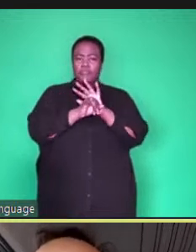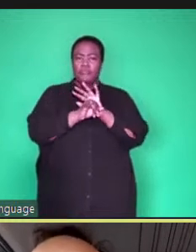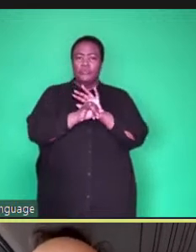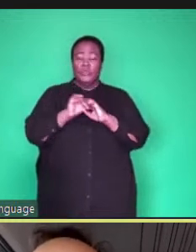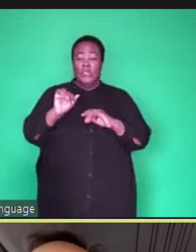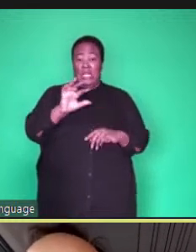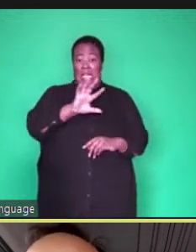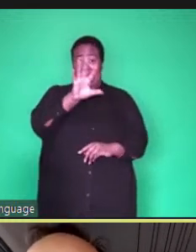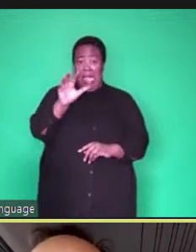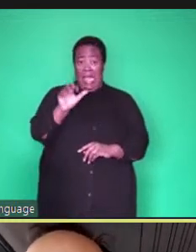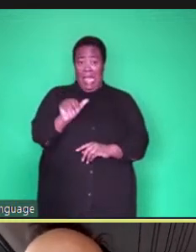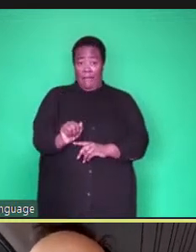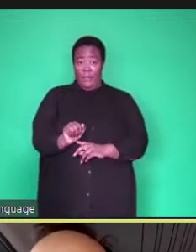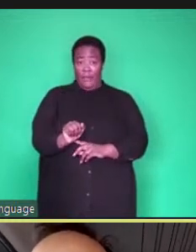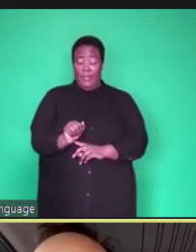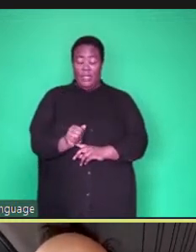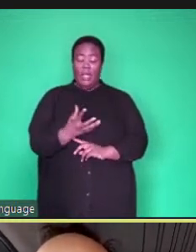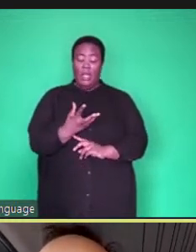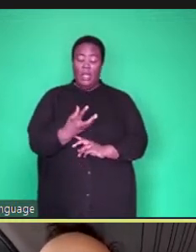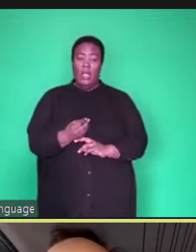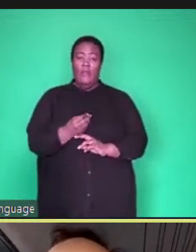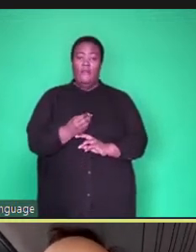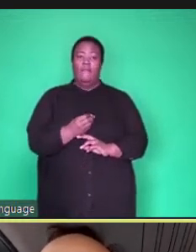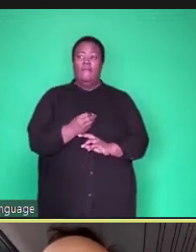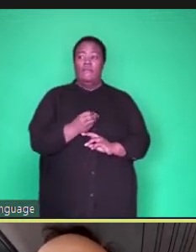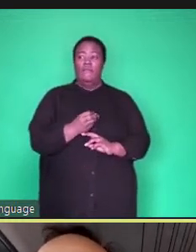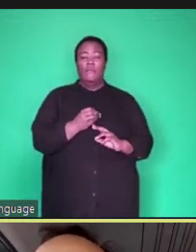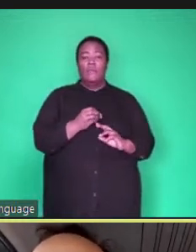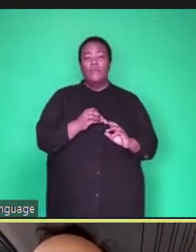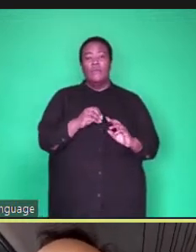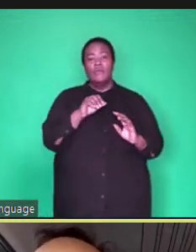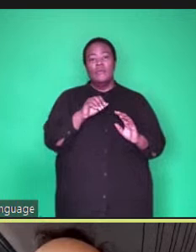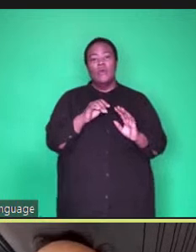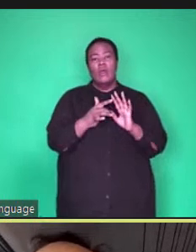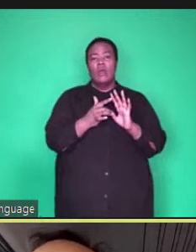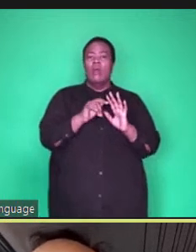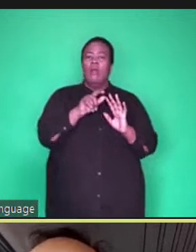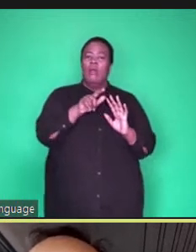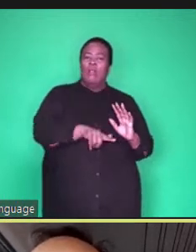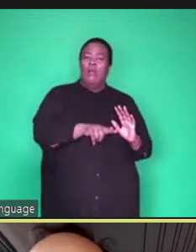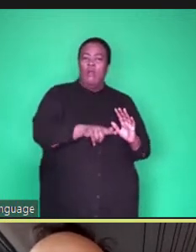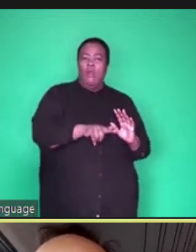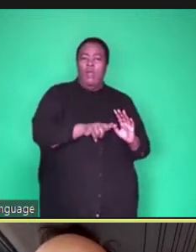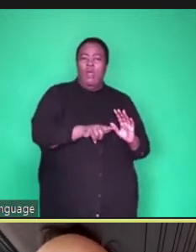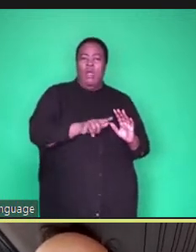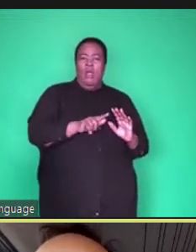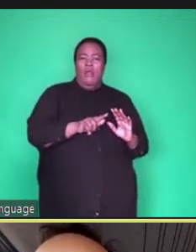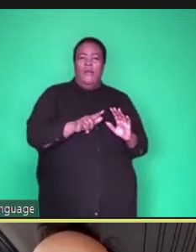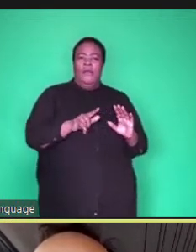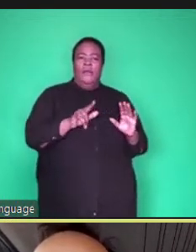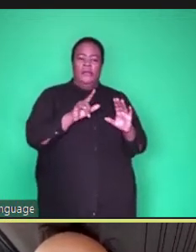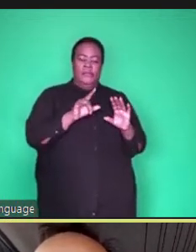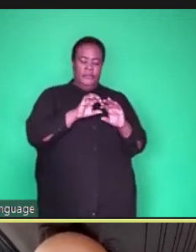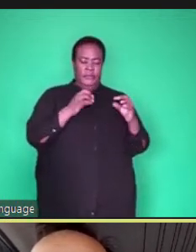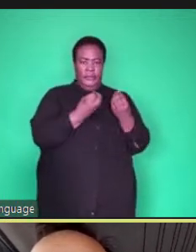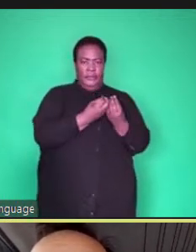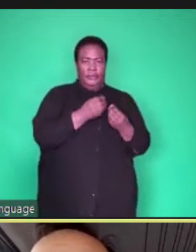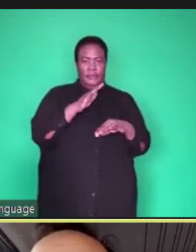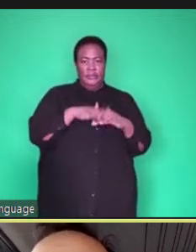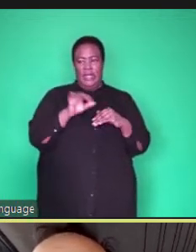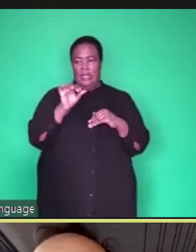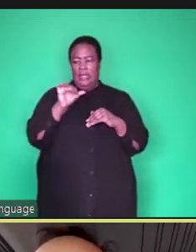Africa has a lower urbanization rate than any other part of the world, but